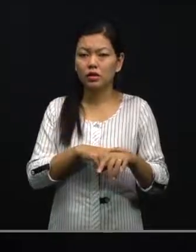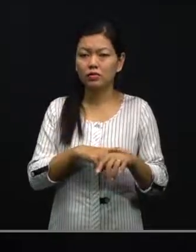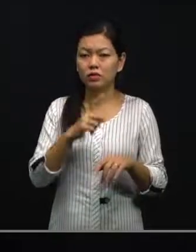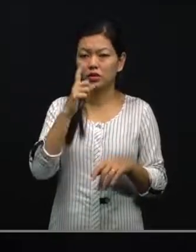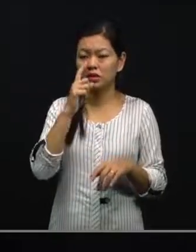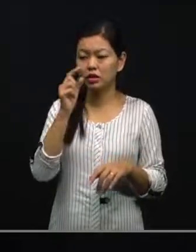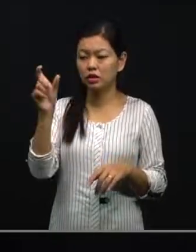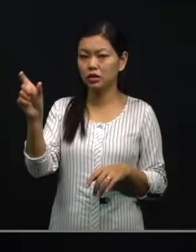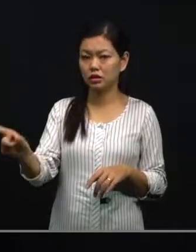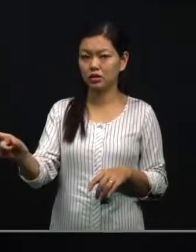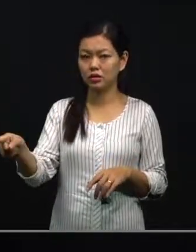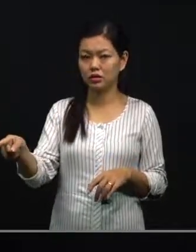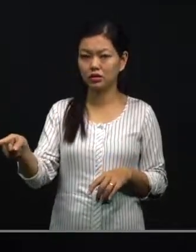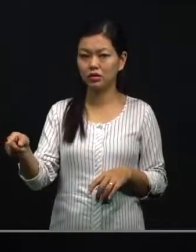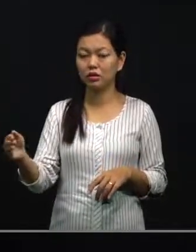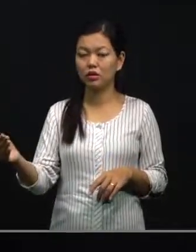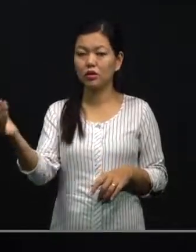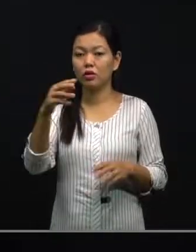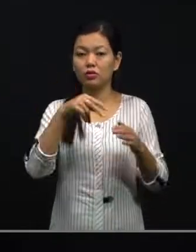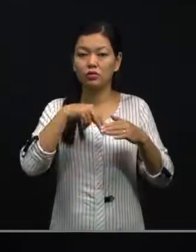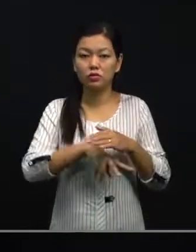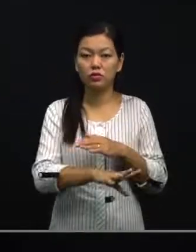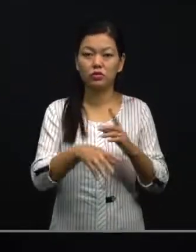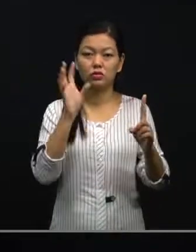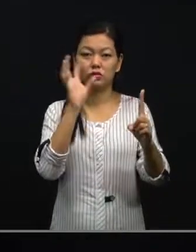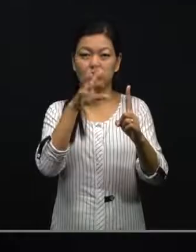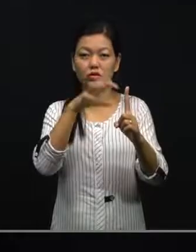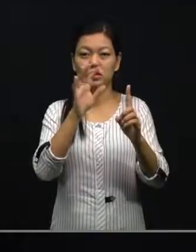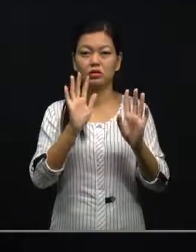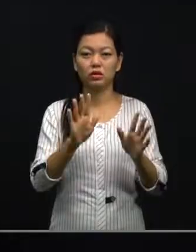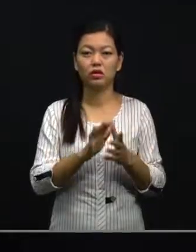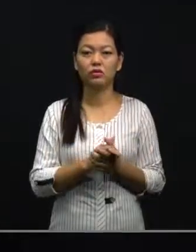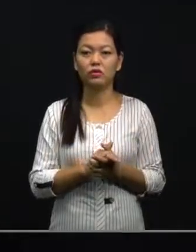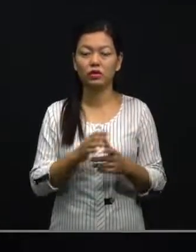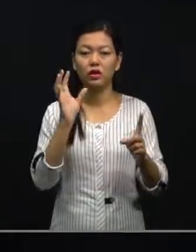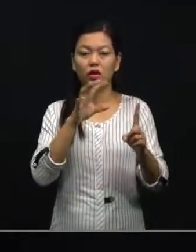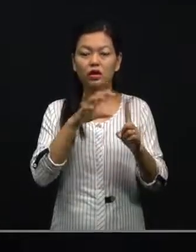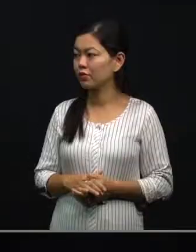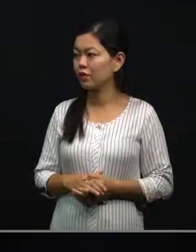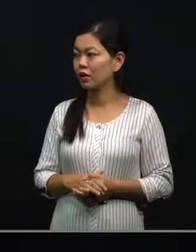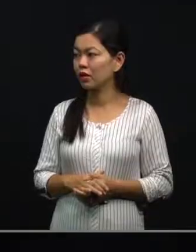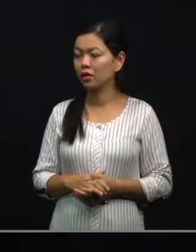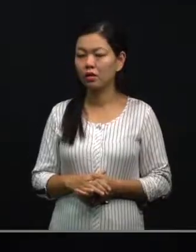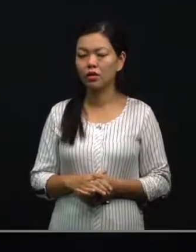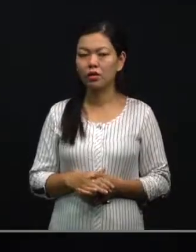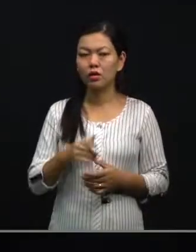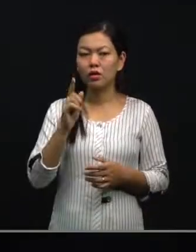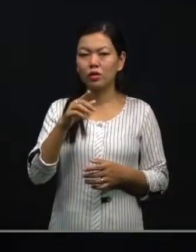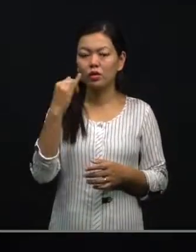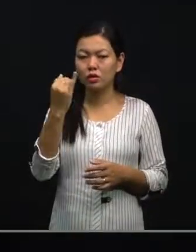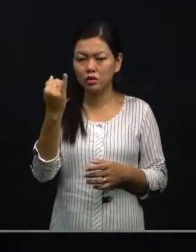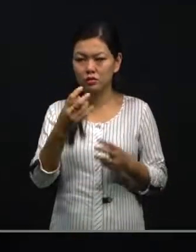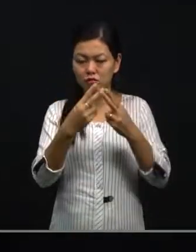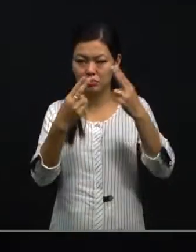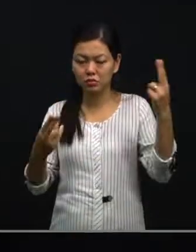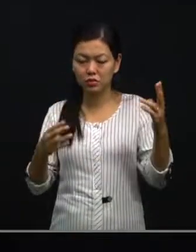tell the twins that not to terrorize the ghost so much so. So that's what we have here. And you will also find